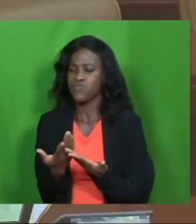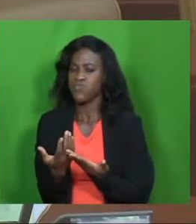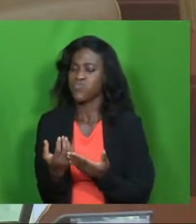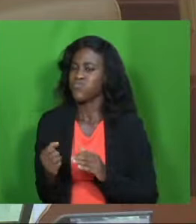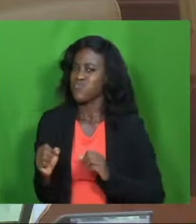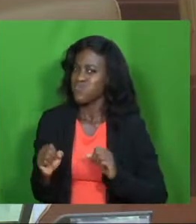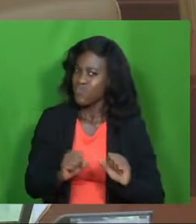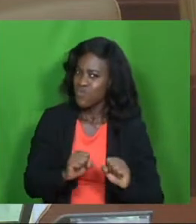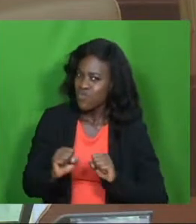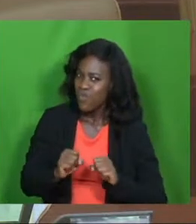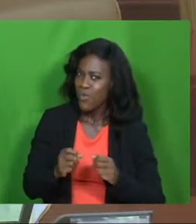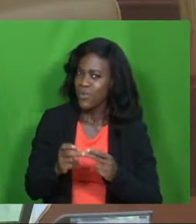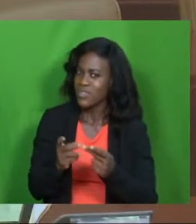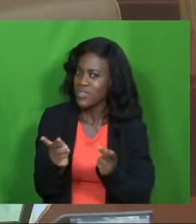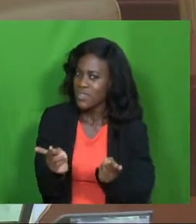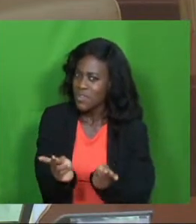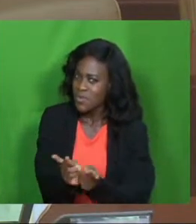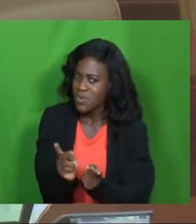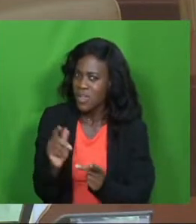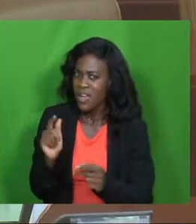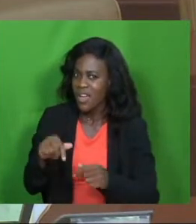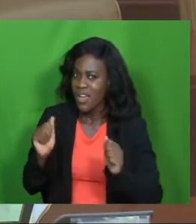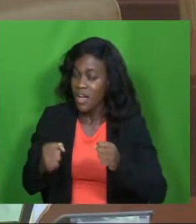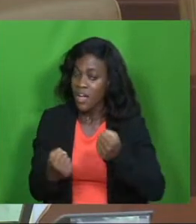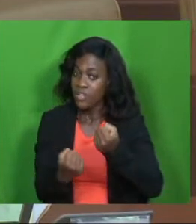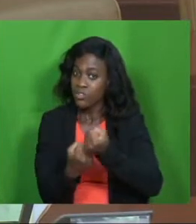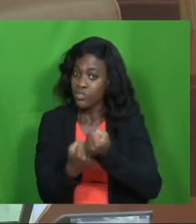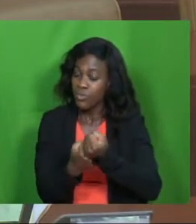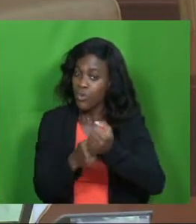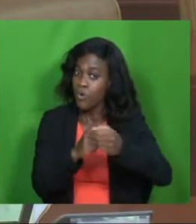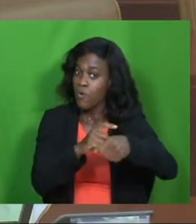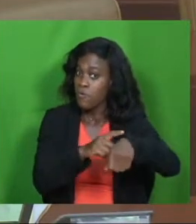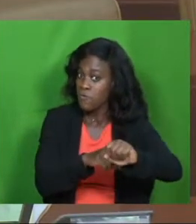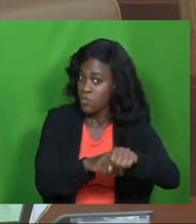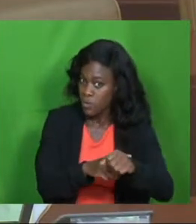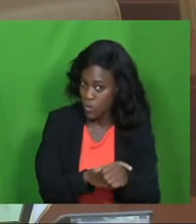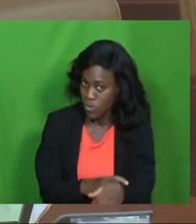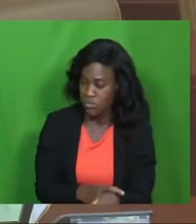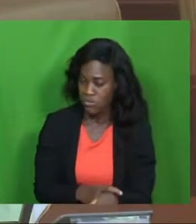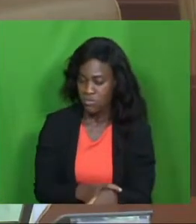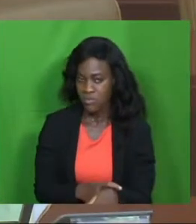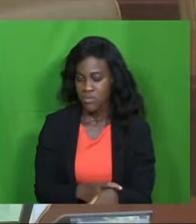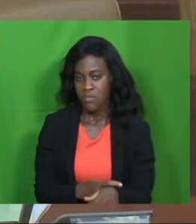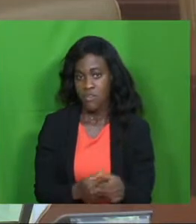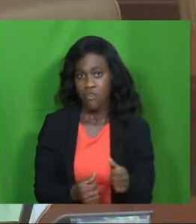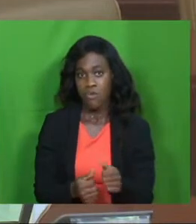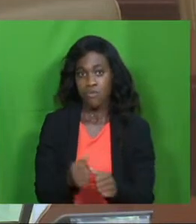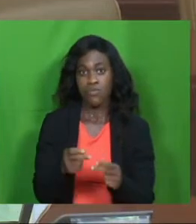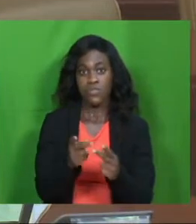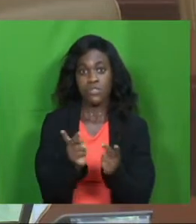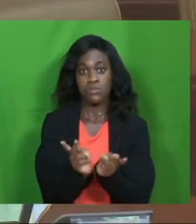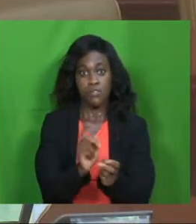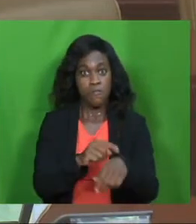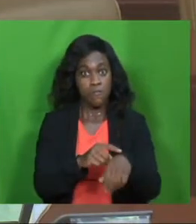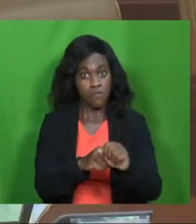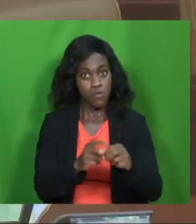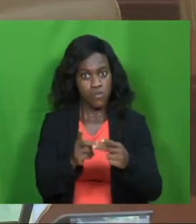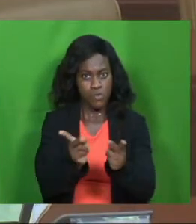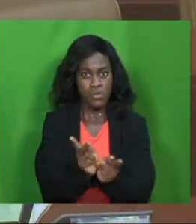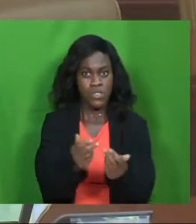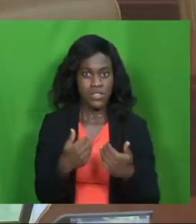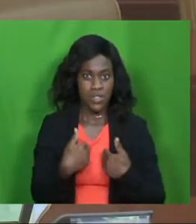promote soccer, because in most cases there are soccer pitches in this country, given